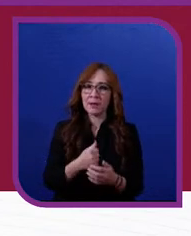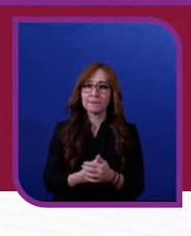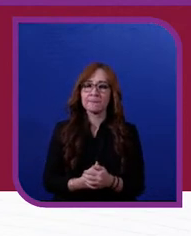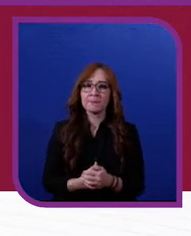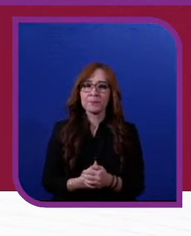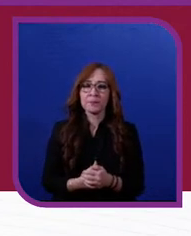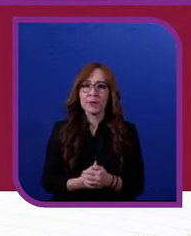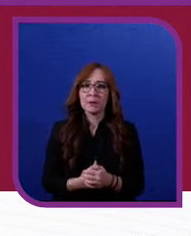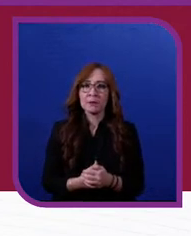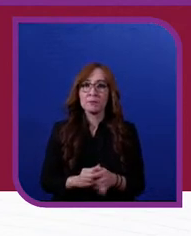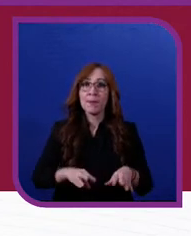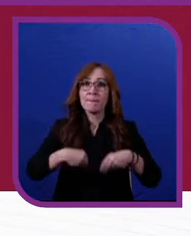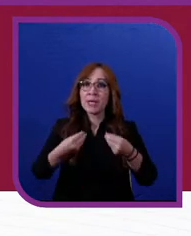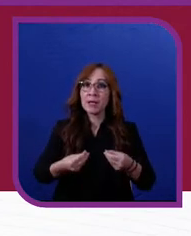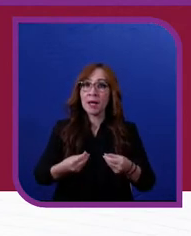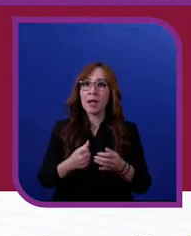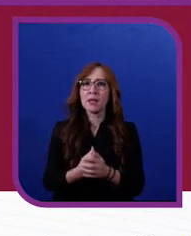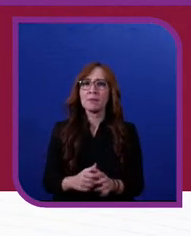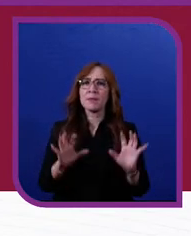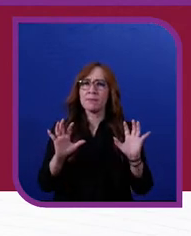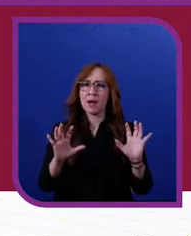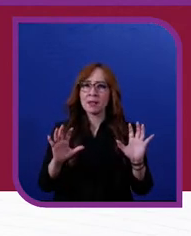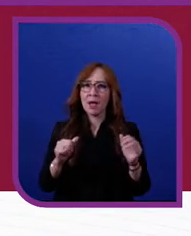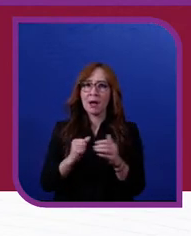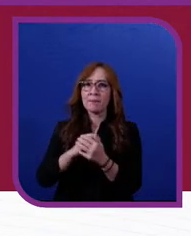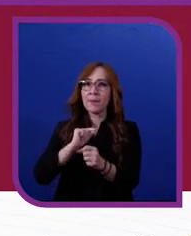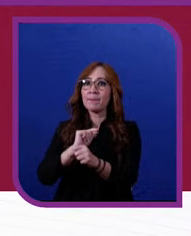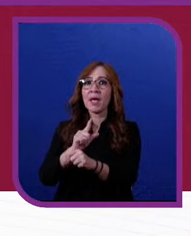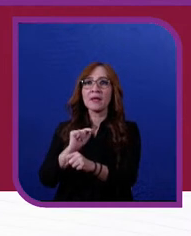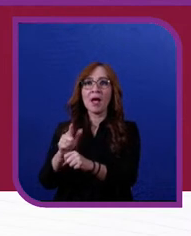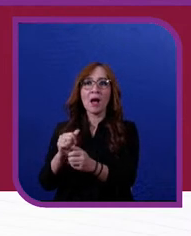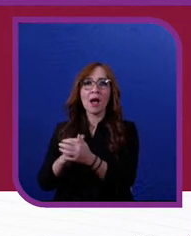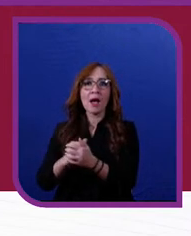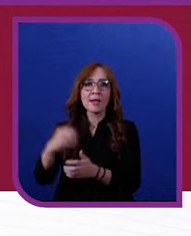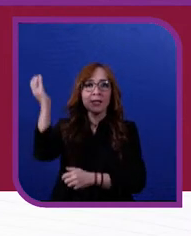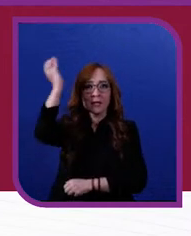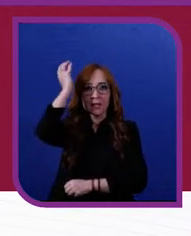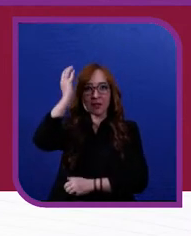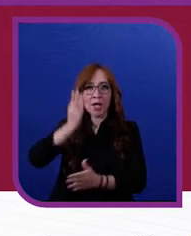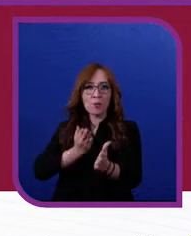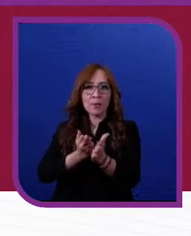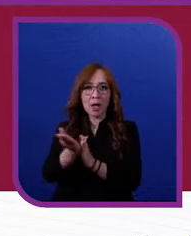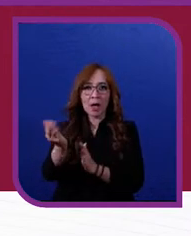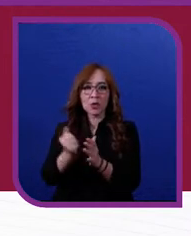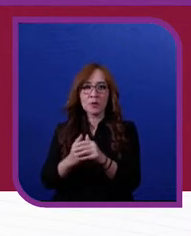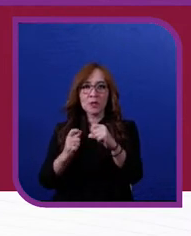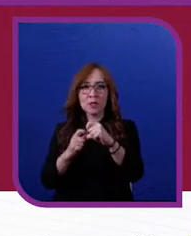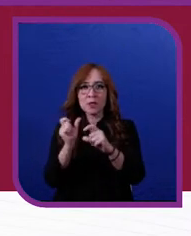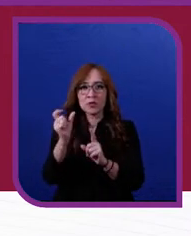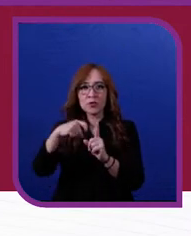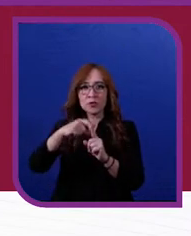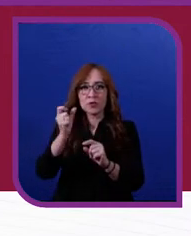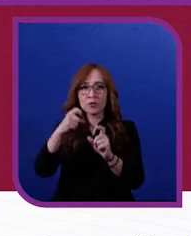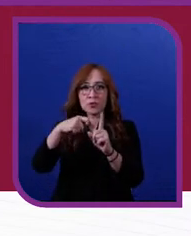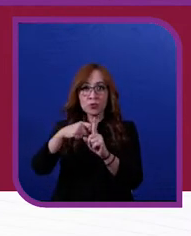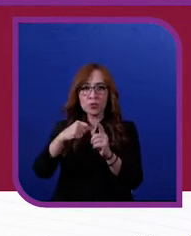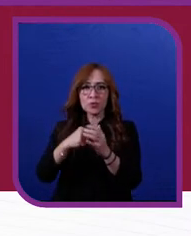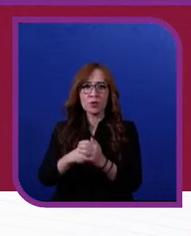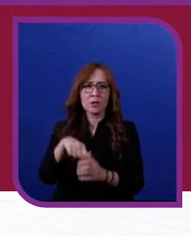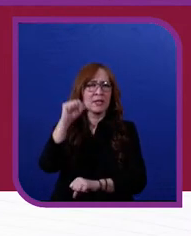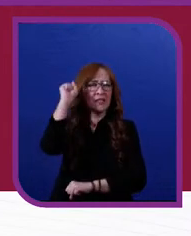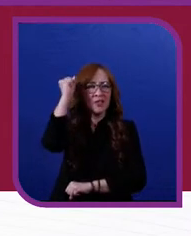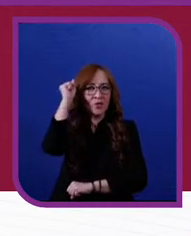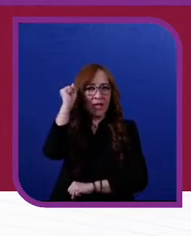financing trus Suko you not do isu Green Suko is not easy because we need a x